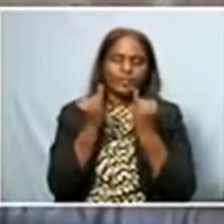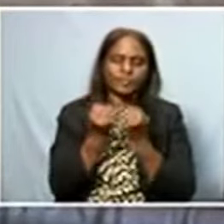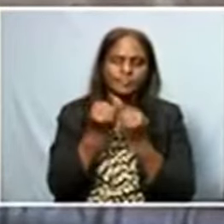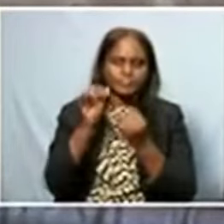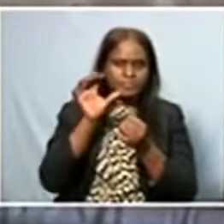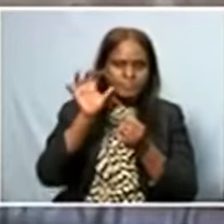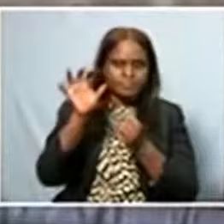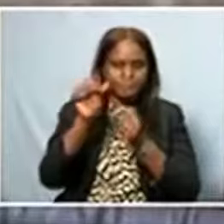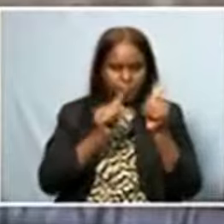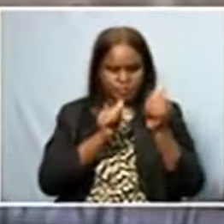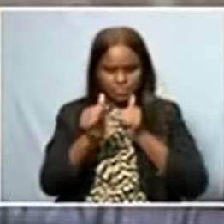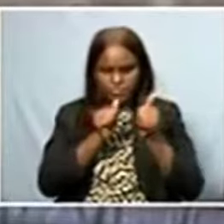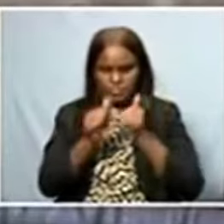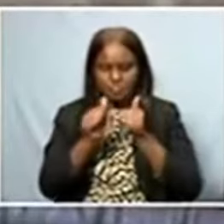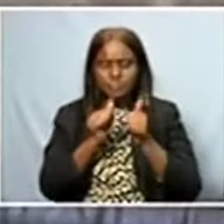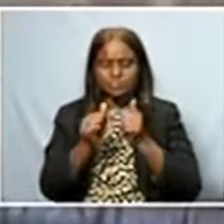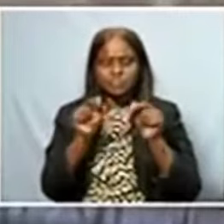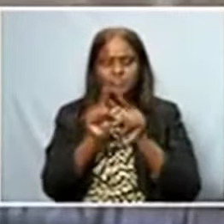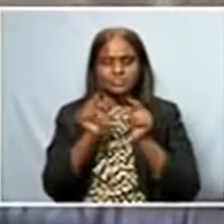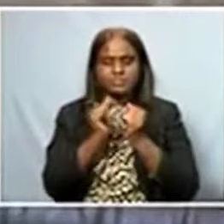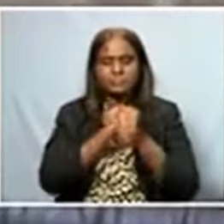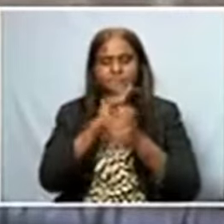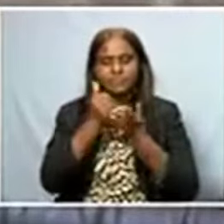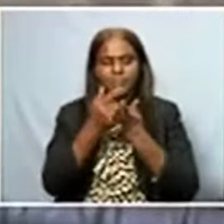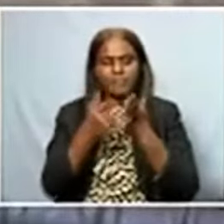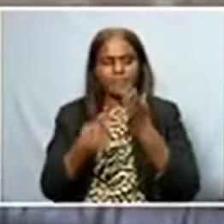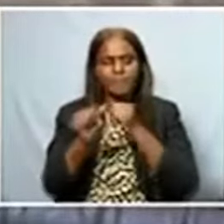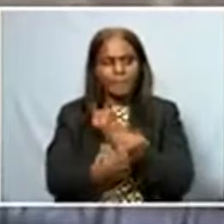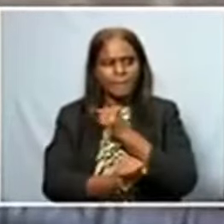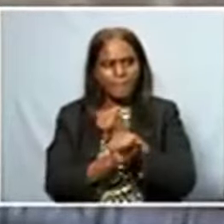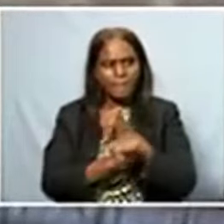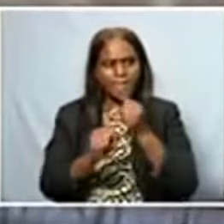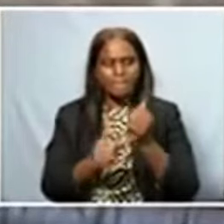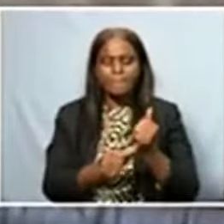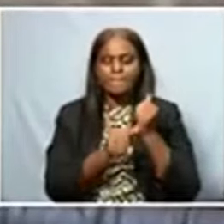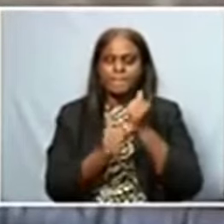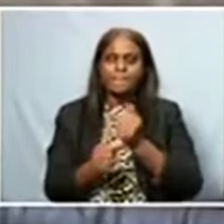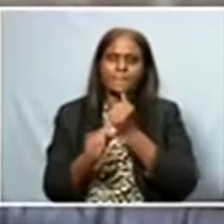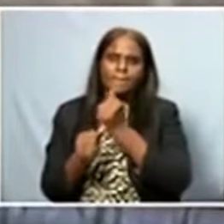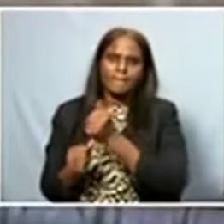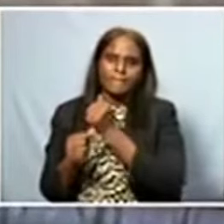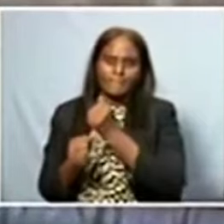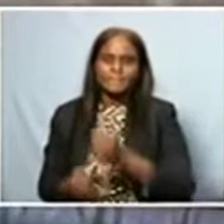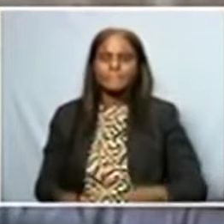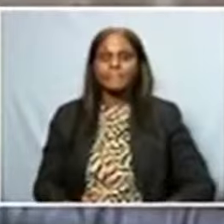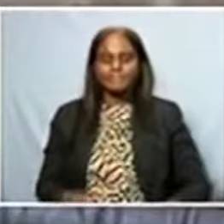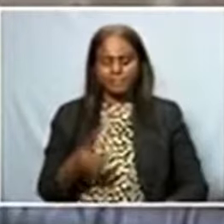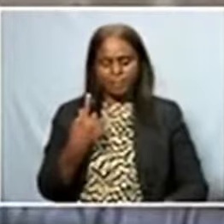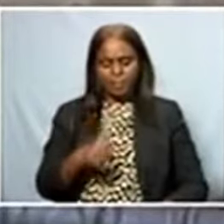provincial administrations, and all state spending agencies. What we note in